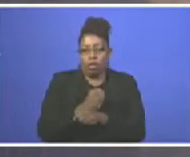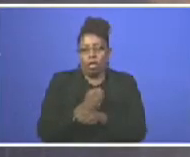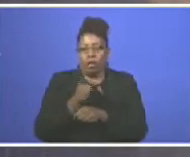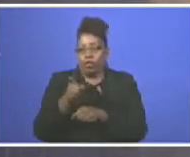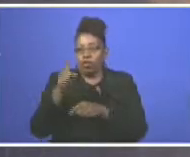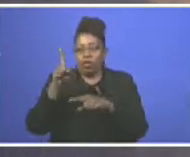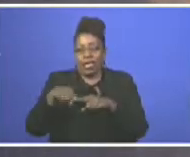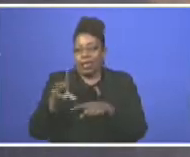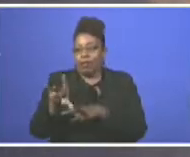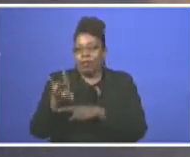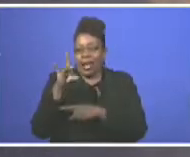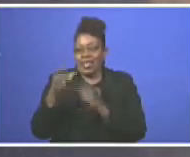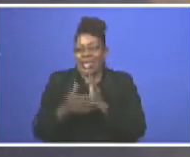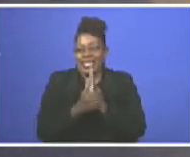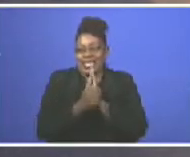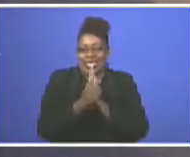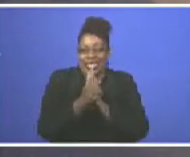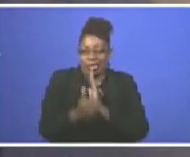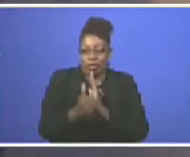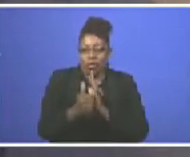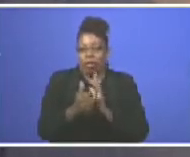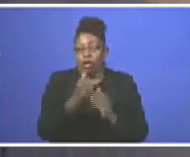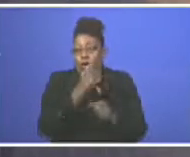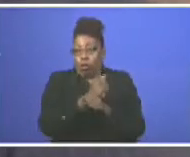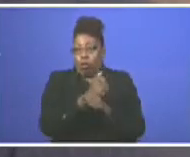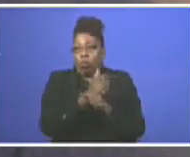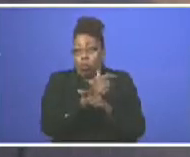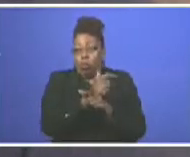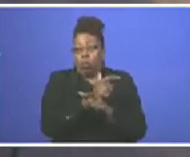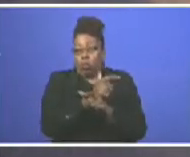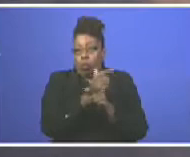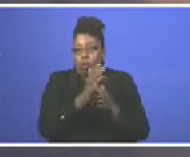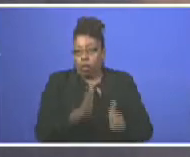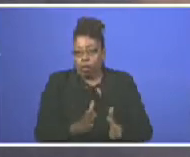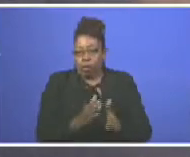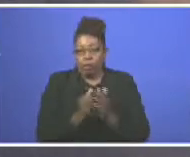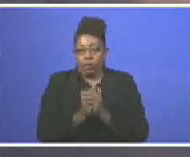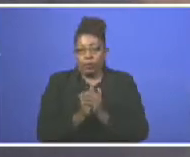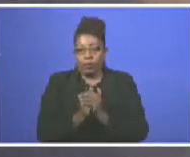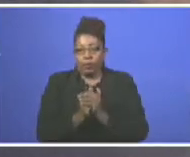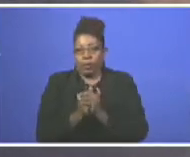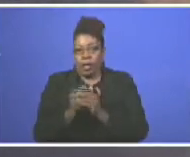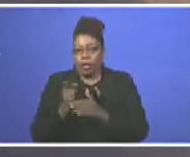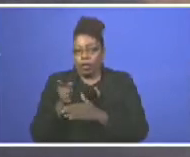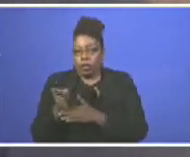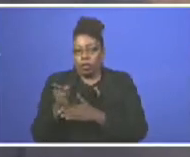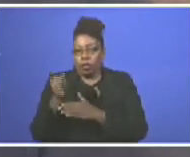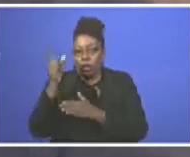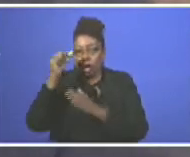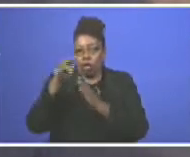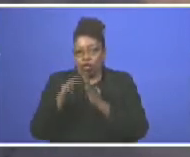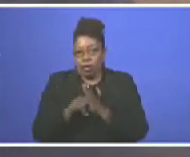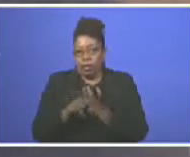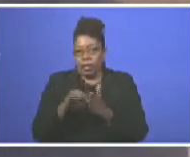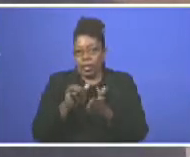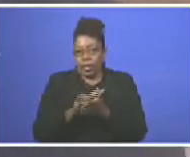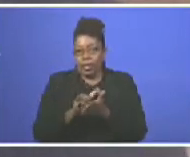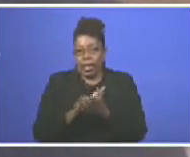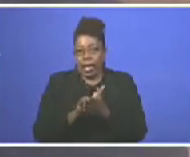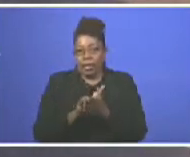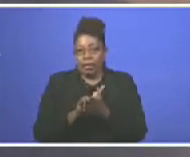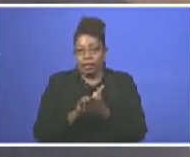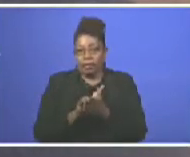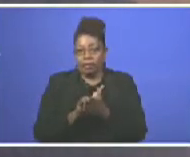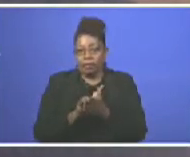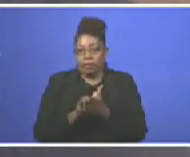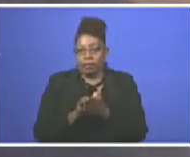skilled labor, and or in the alternative, your heads of agreement say that your director and these other persons